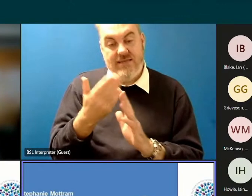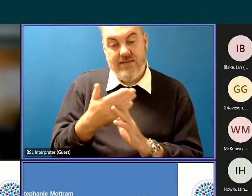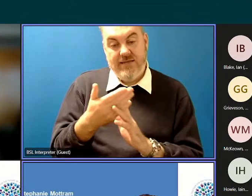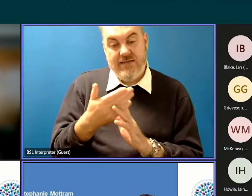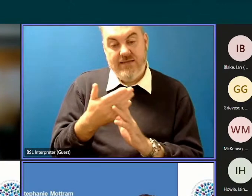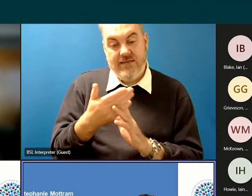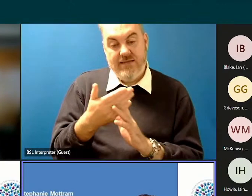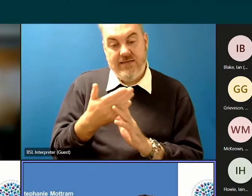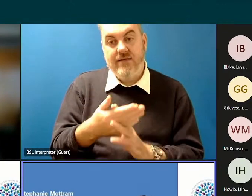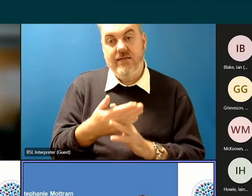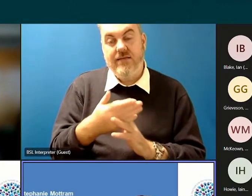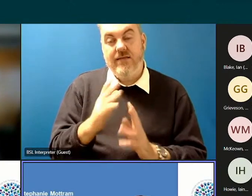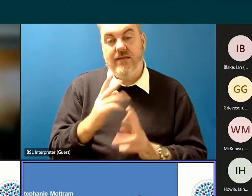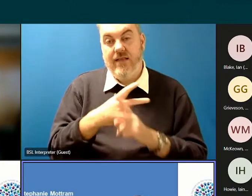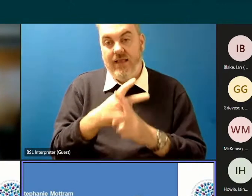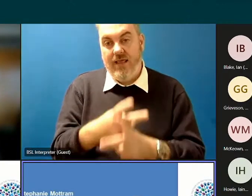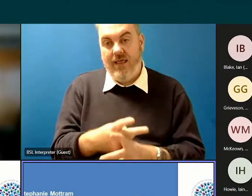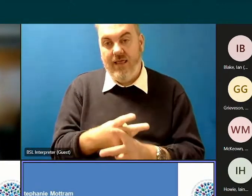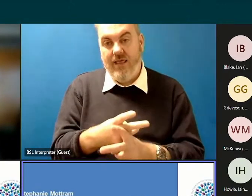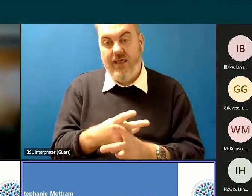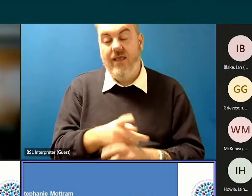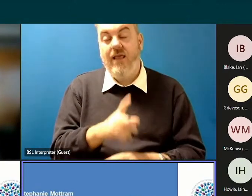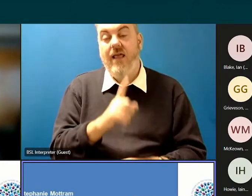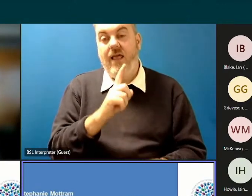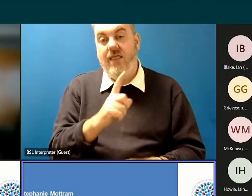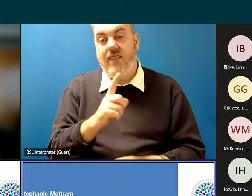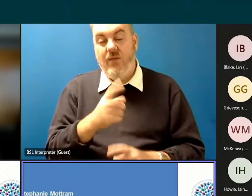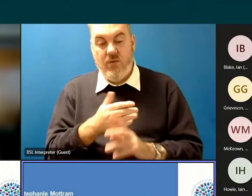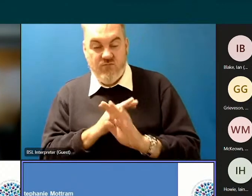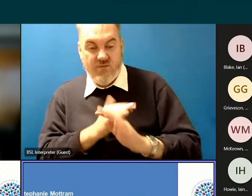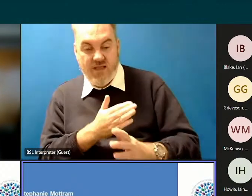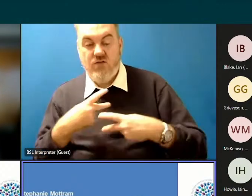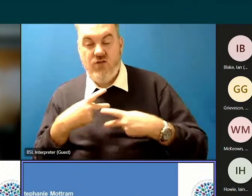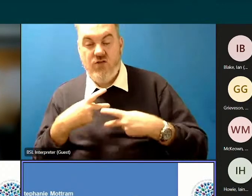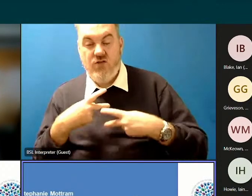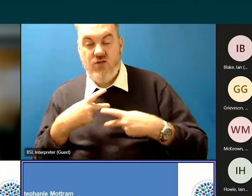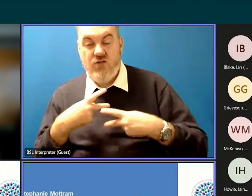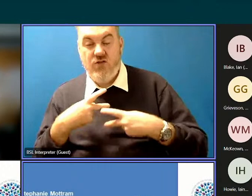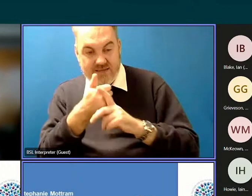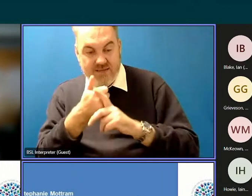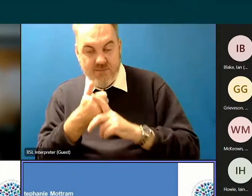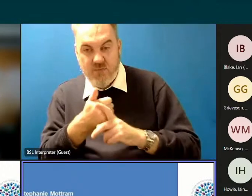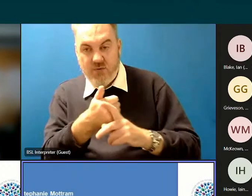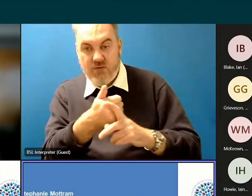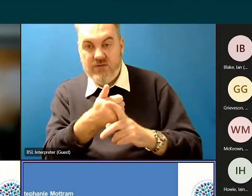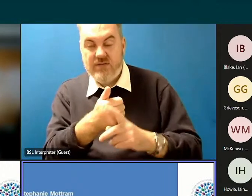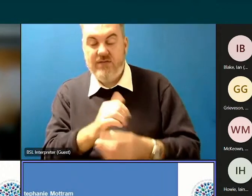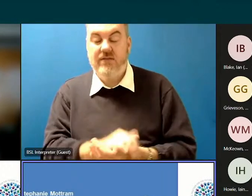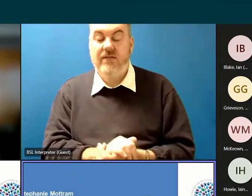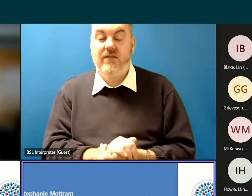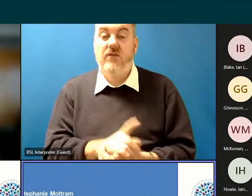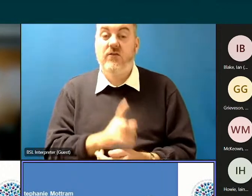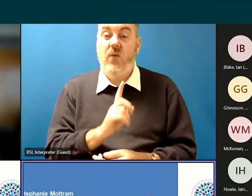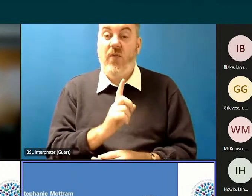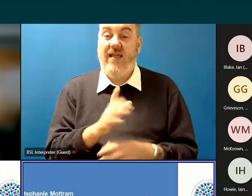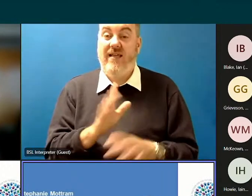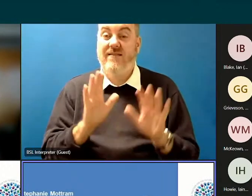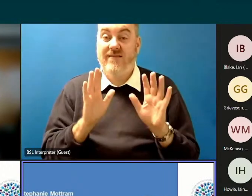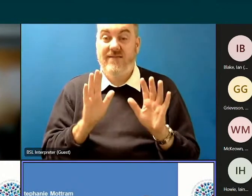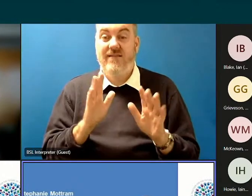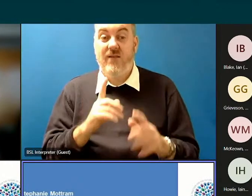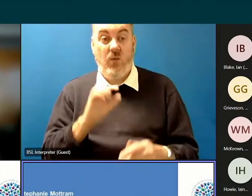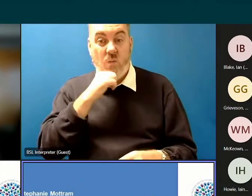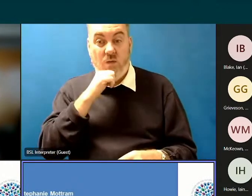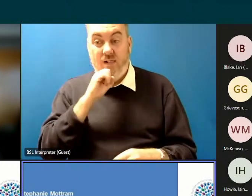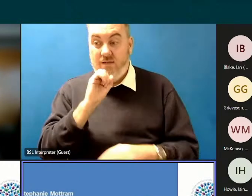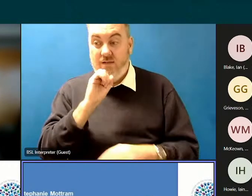would reach into the care home and provide that nursing input or provide that AHP input. So that's due to come on